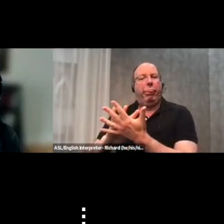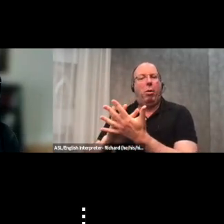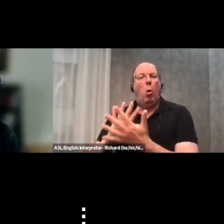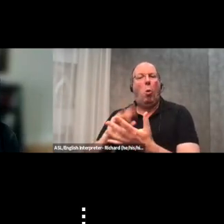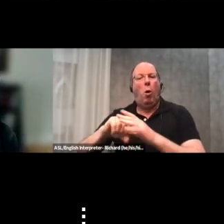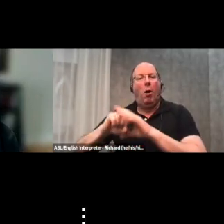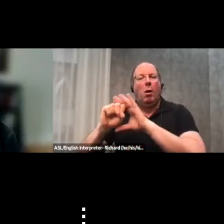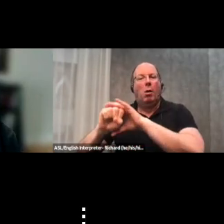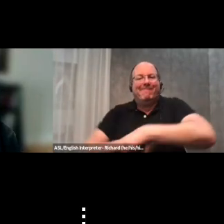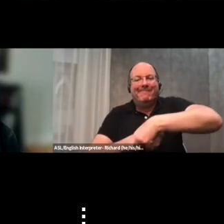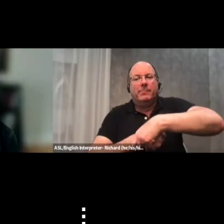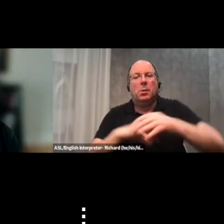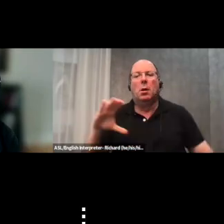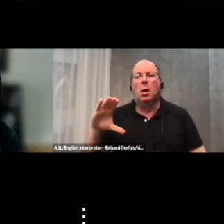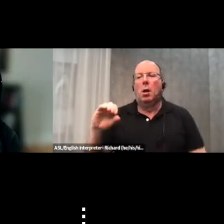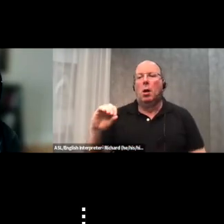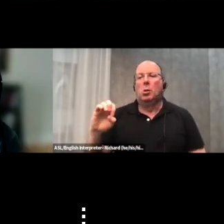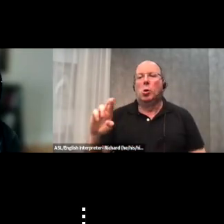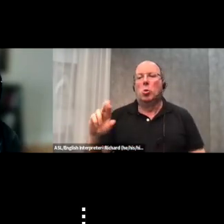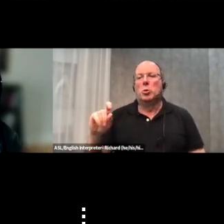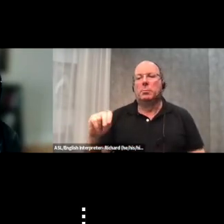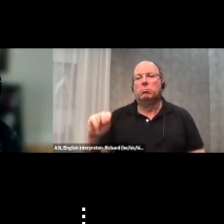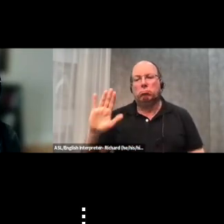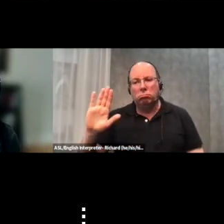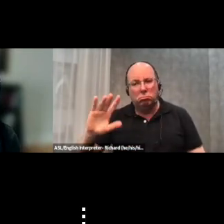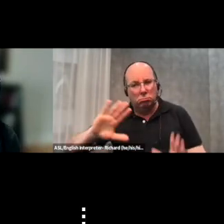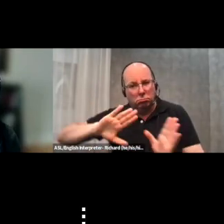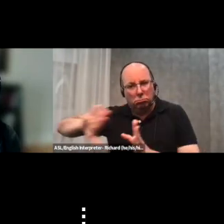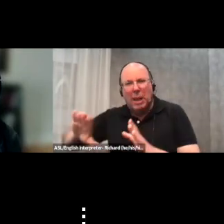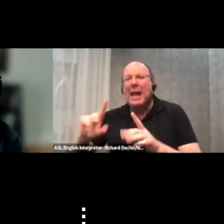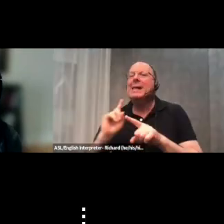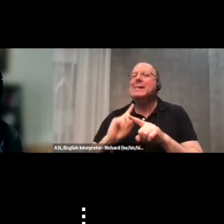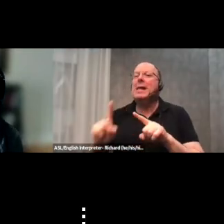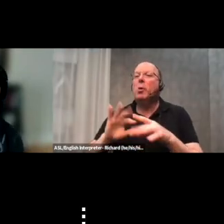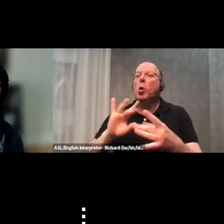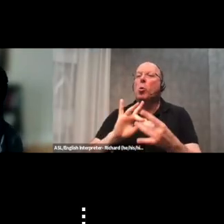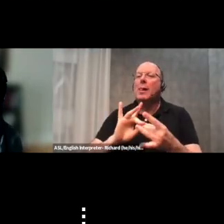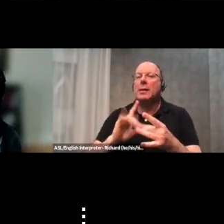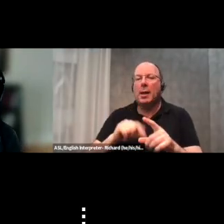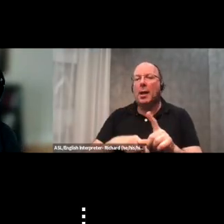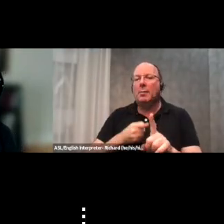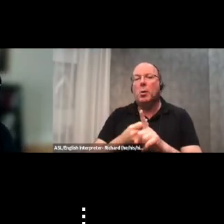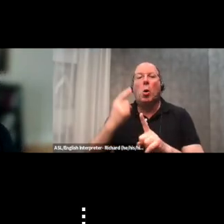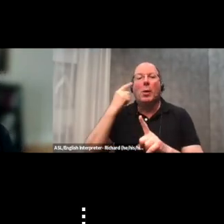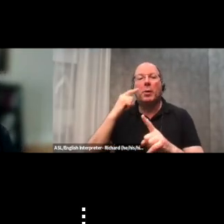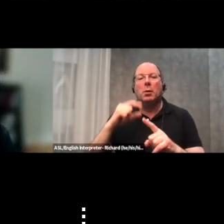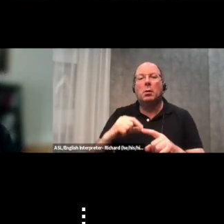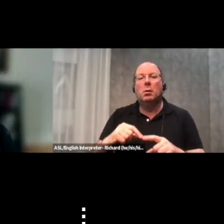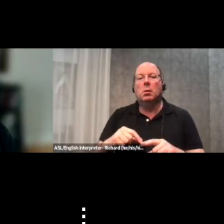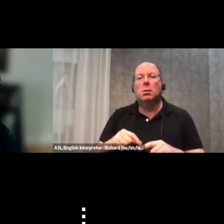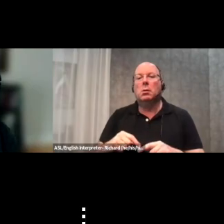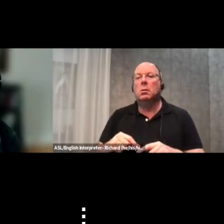how different relationships can impact consent. So for example, somebody new versus